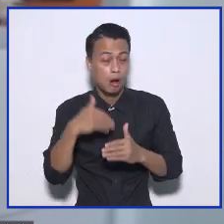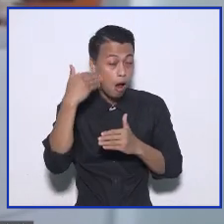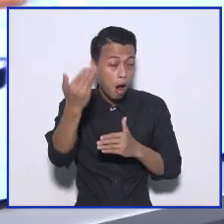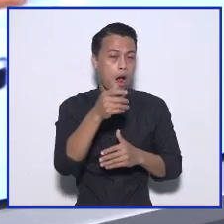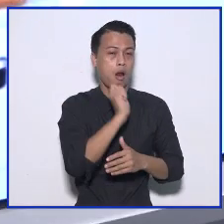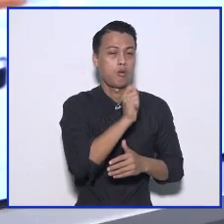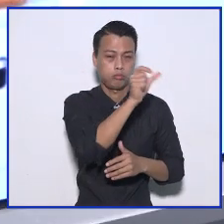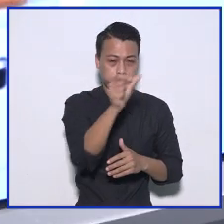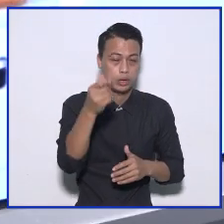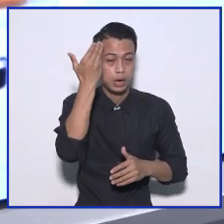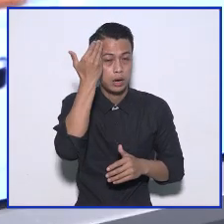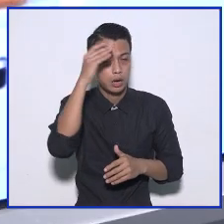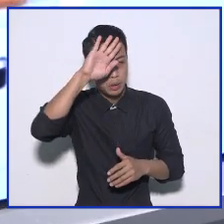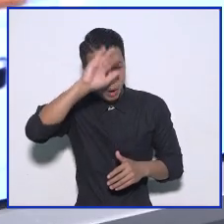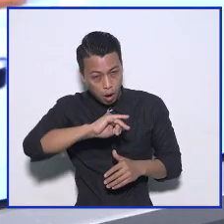ILO team